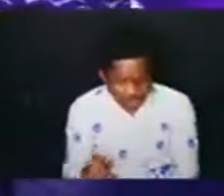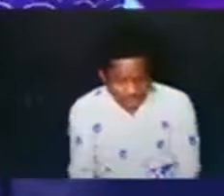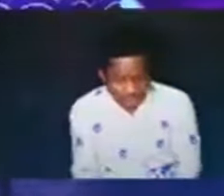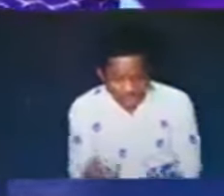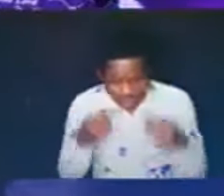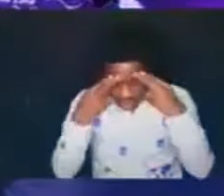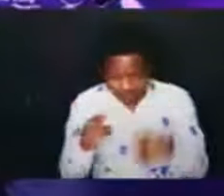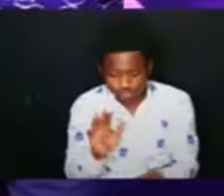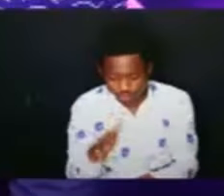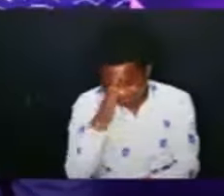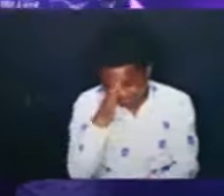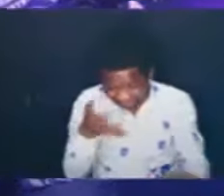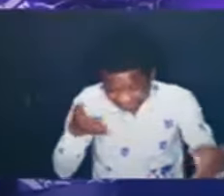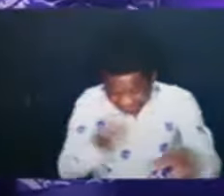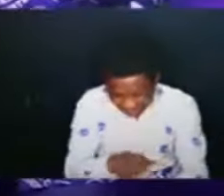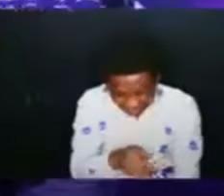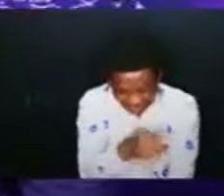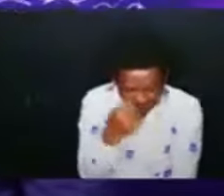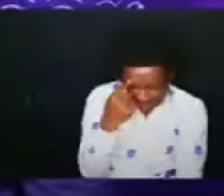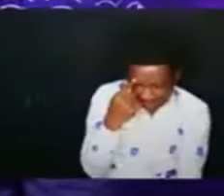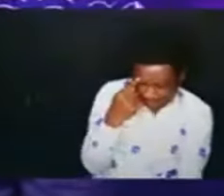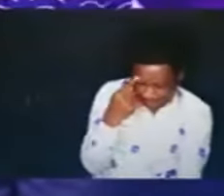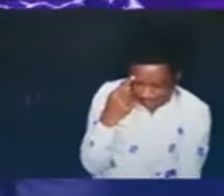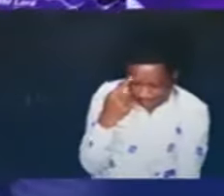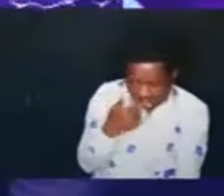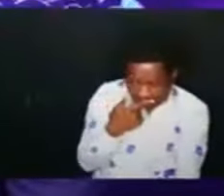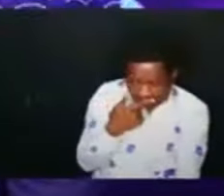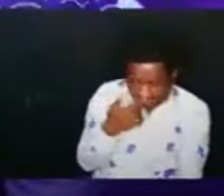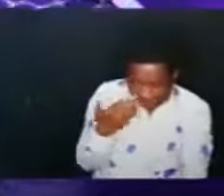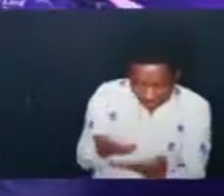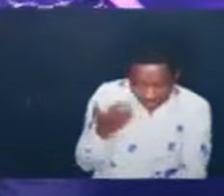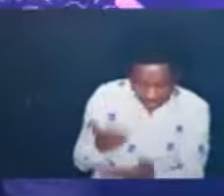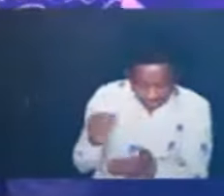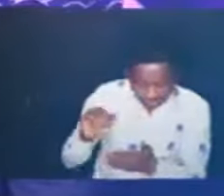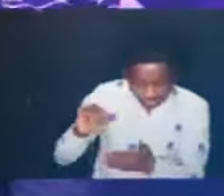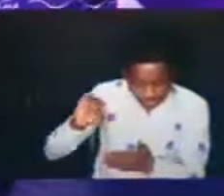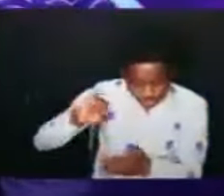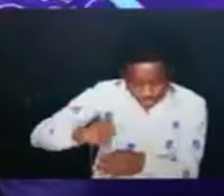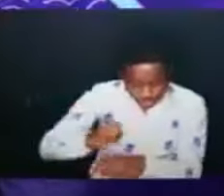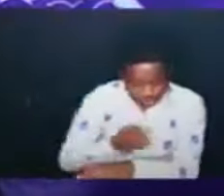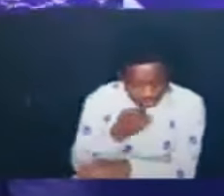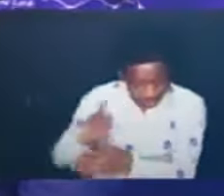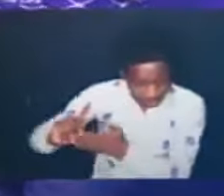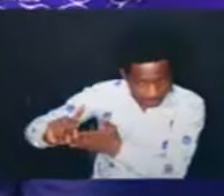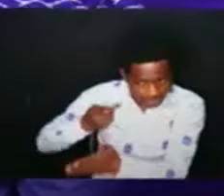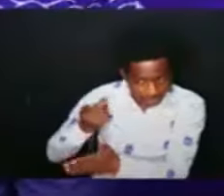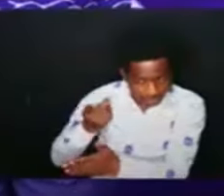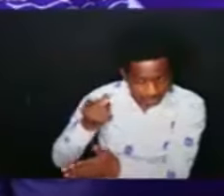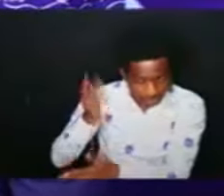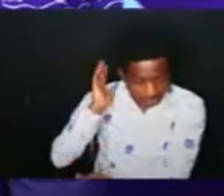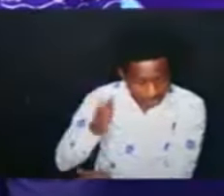say Joseph odoni papa nti papa no ti ase de onye bibia nti ne nuanom no owuye no wan gwene say obetua won so ka. Now